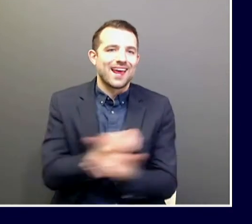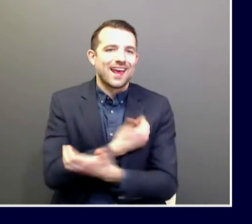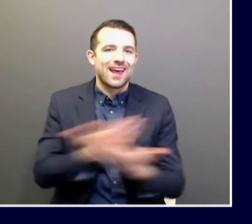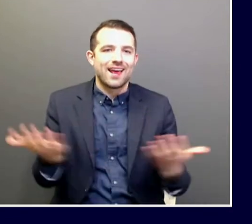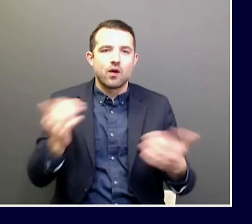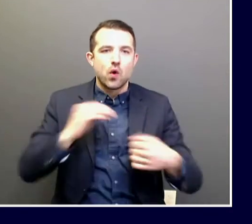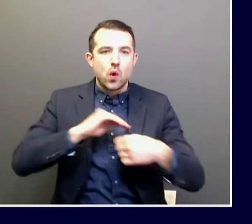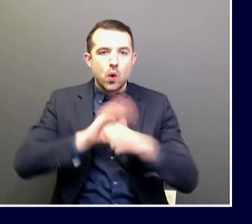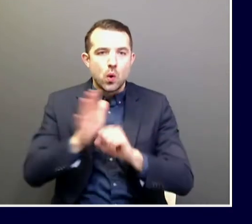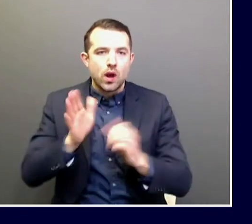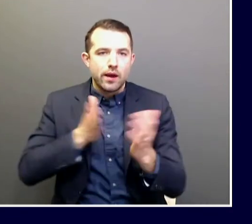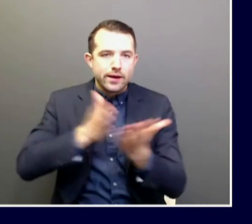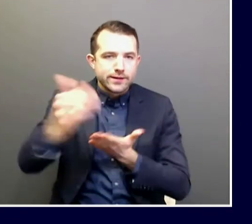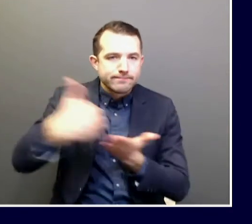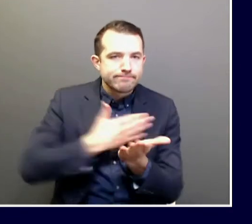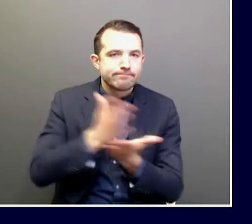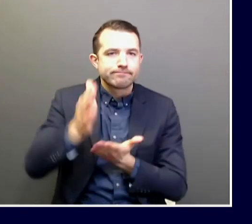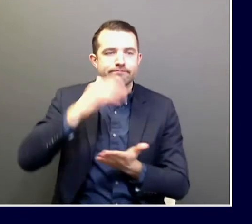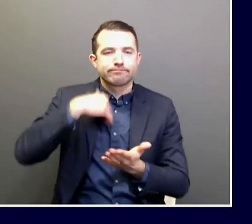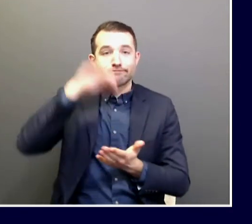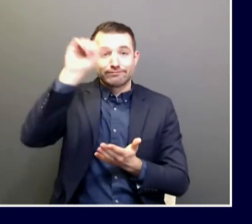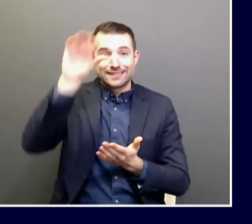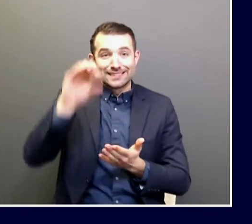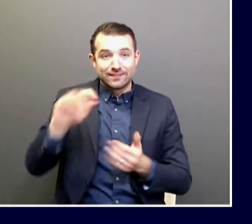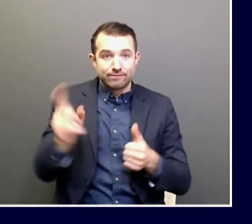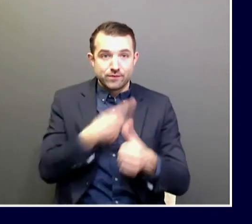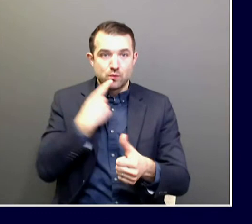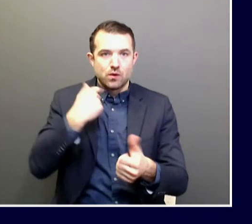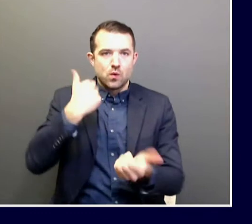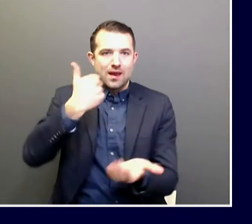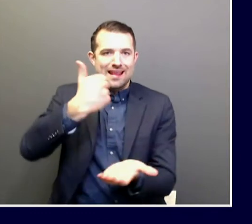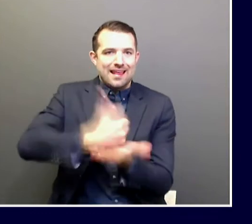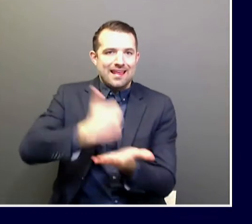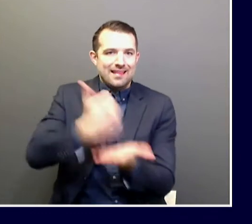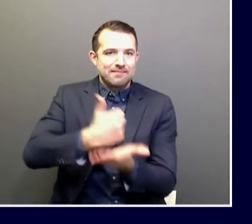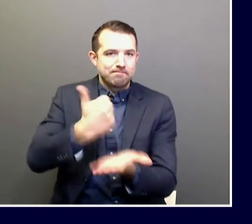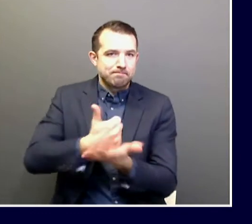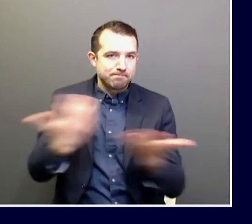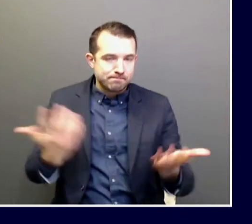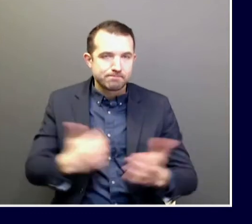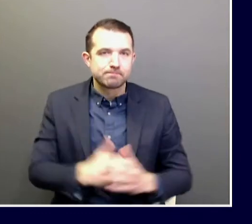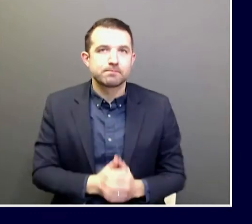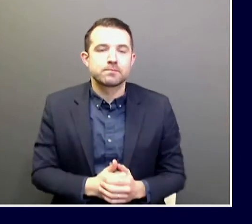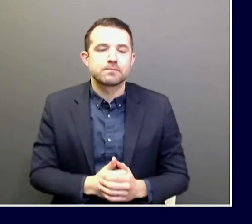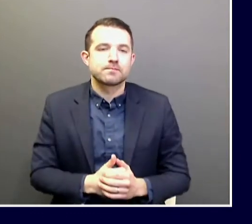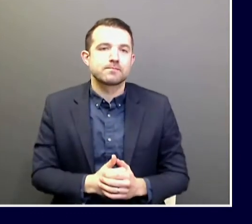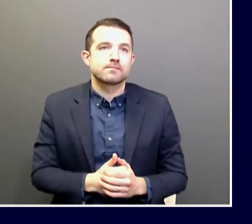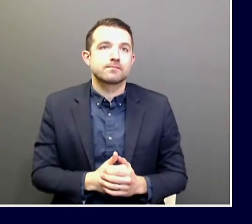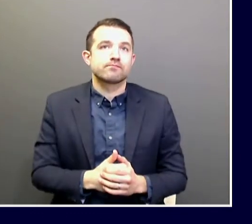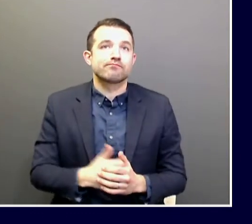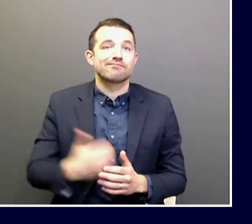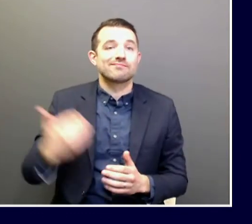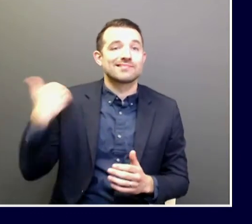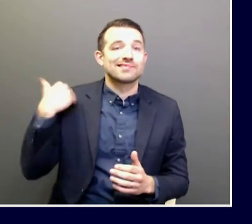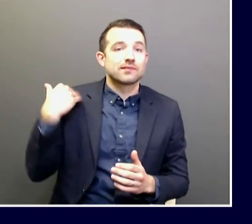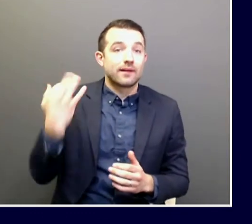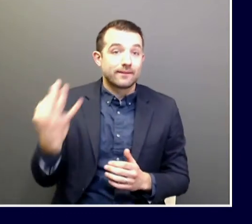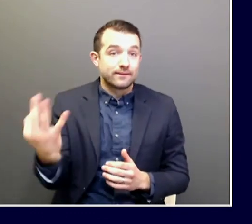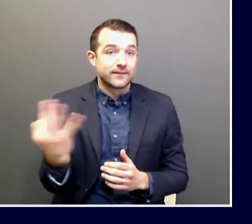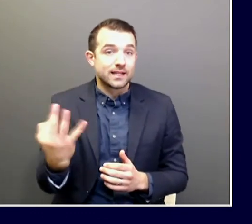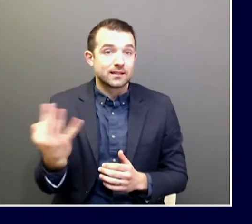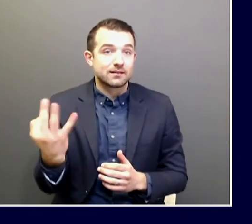with treatment. On Friday of last week, the U.S. Food and Drug Administration, the U.S.